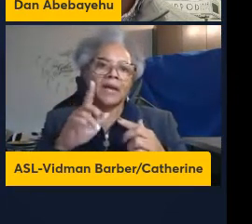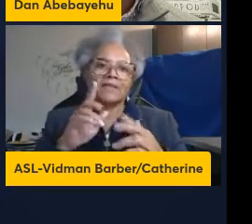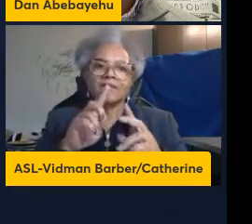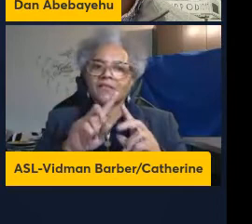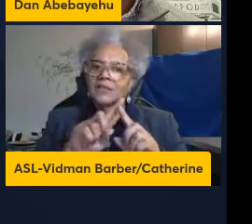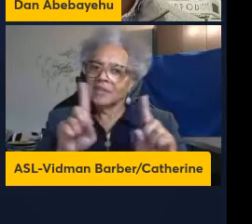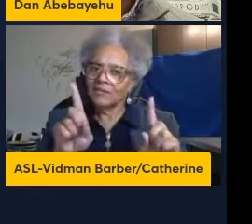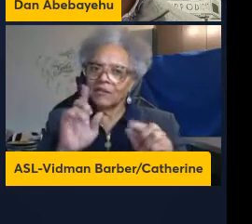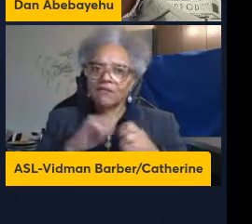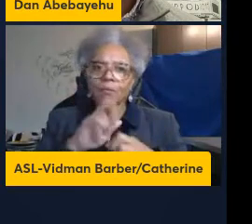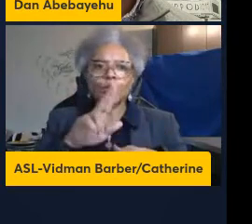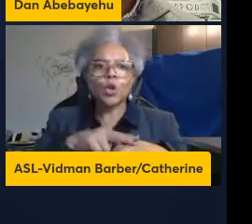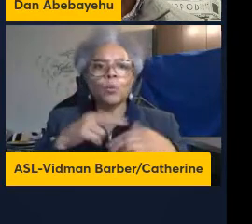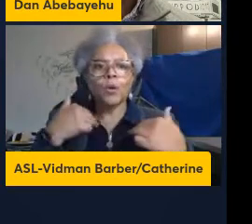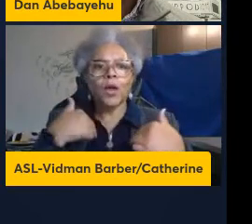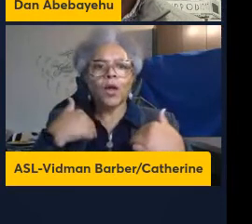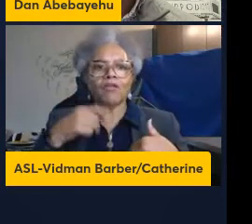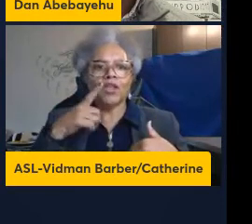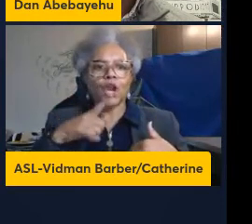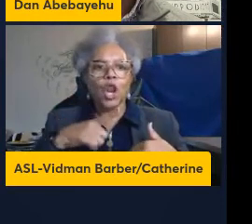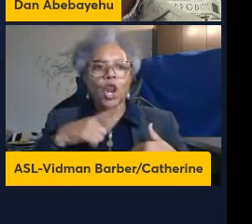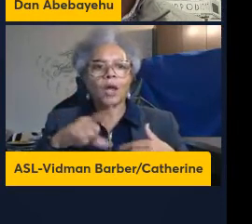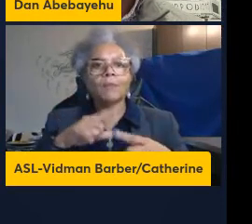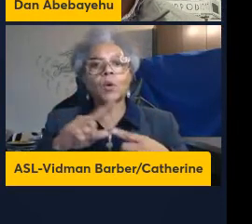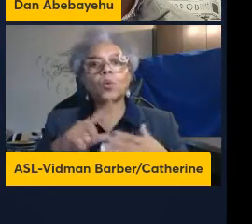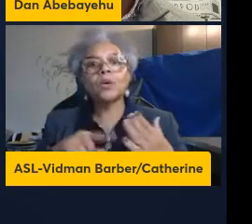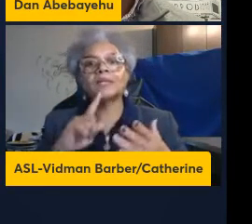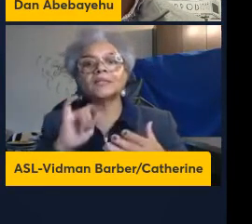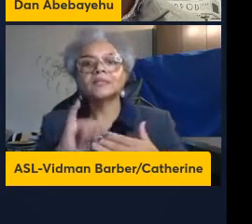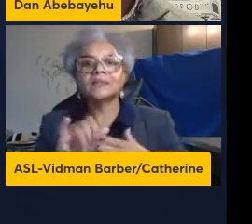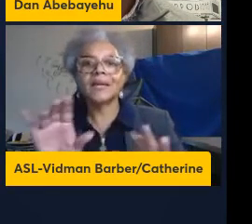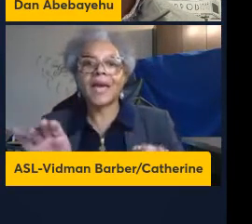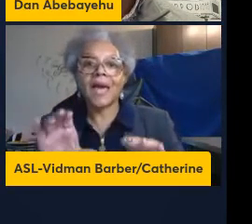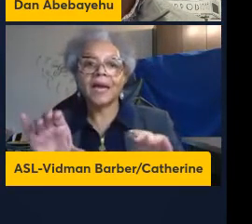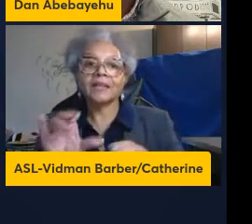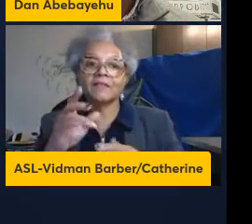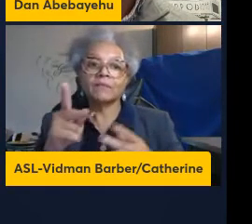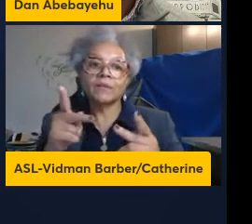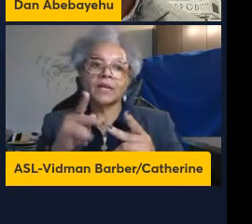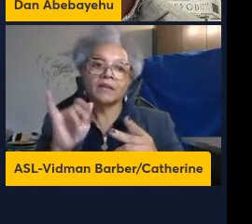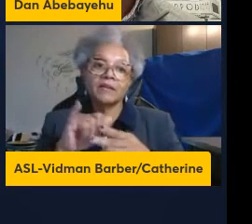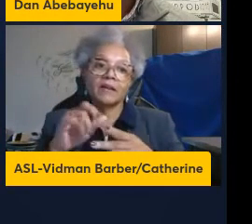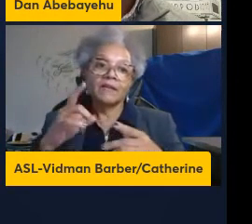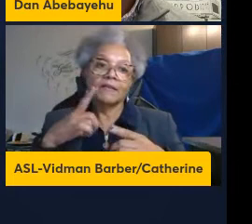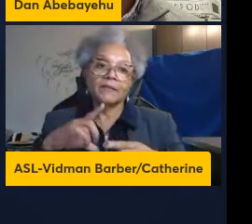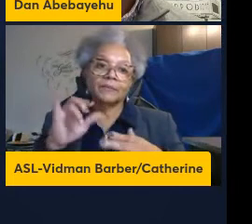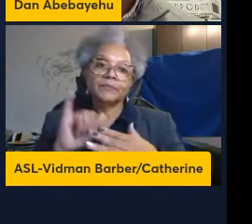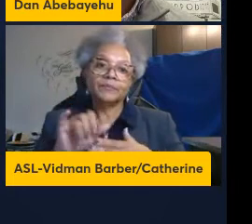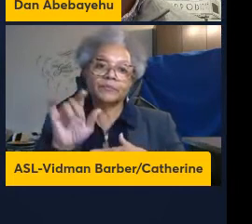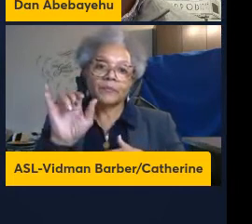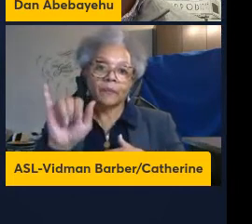what's noteworthy is that these active sites of fibrosis that we have dubbed fibroblastic foci